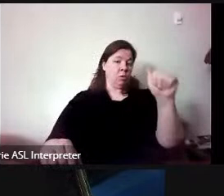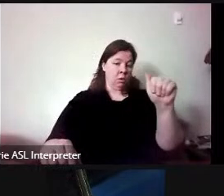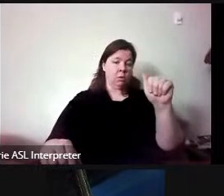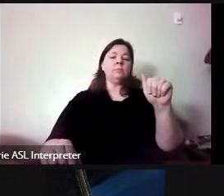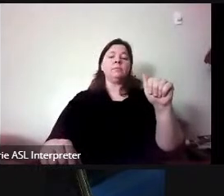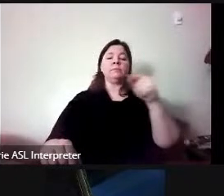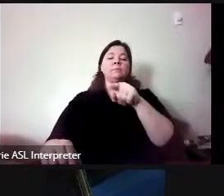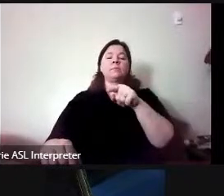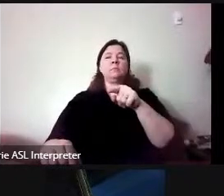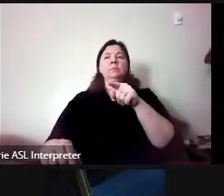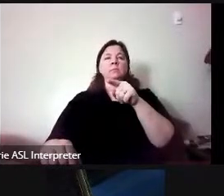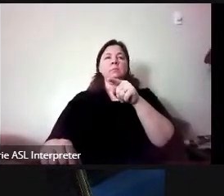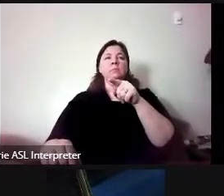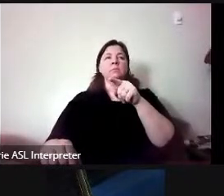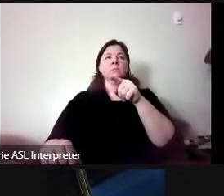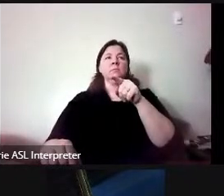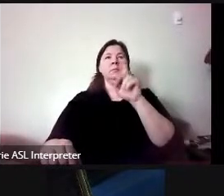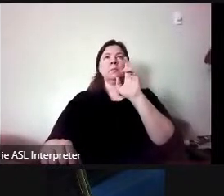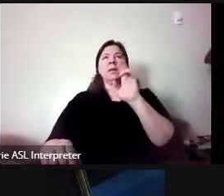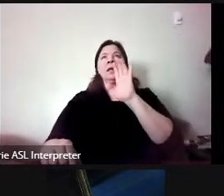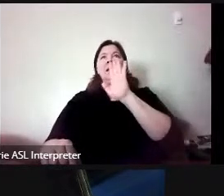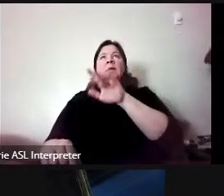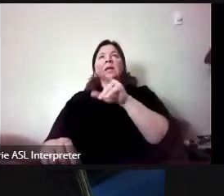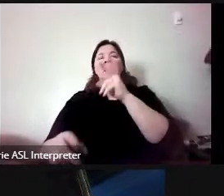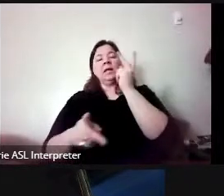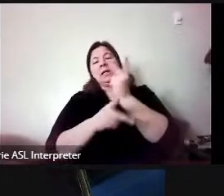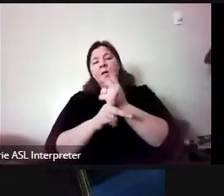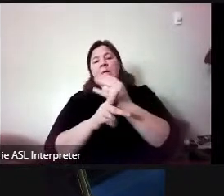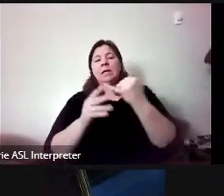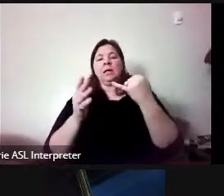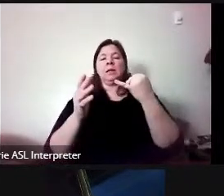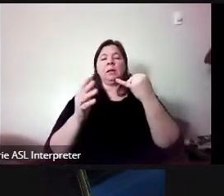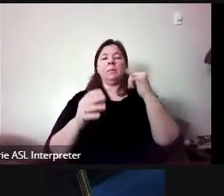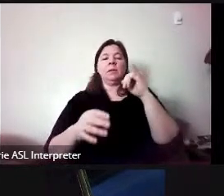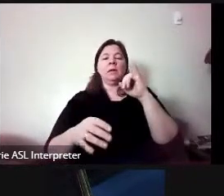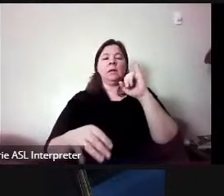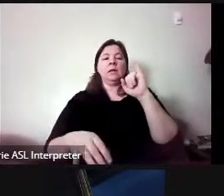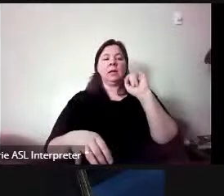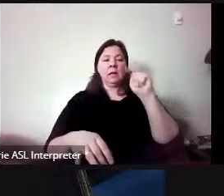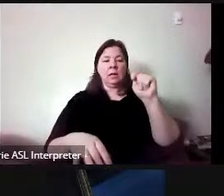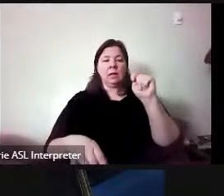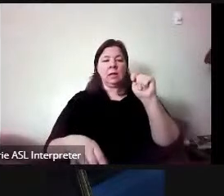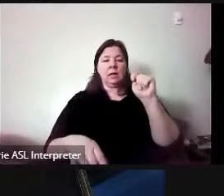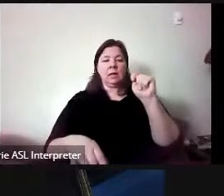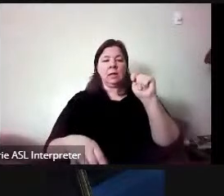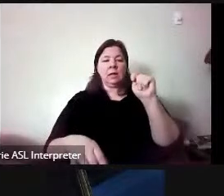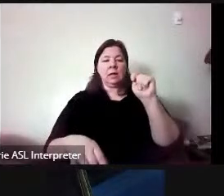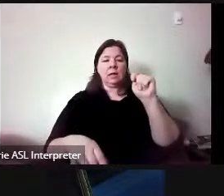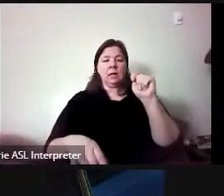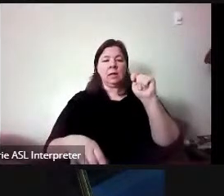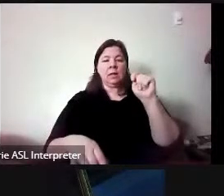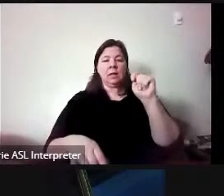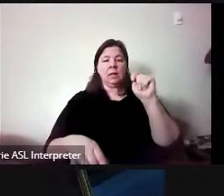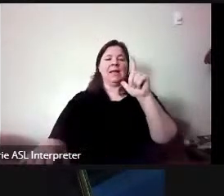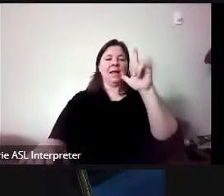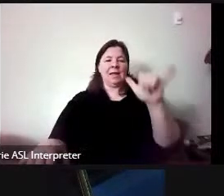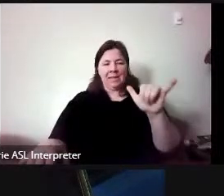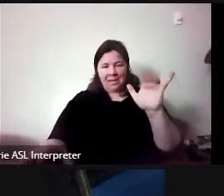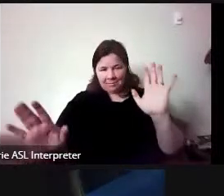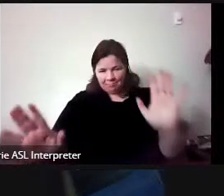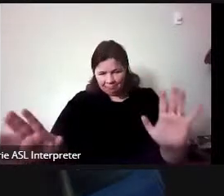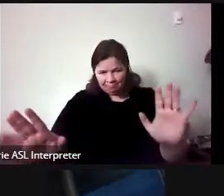the epitome of the KISS principle. Keep it simple, Sally. So the questions that you